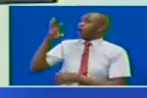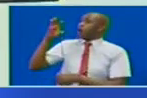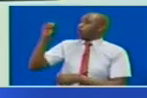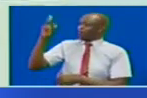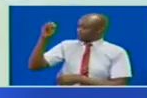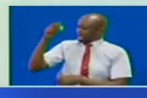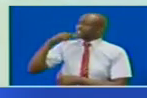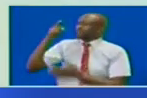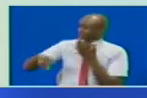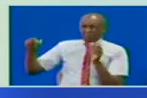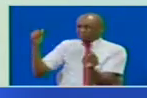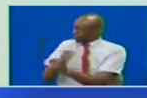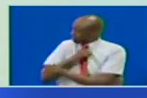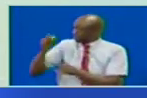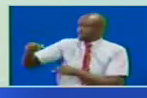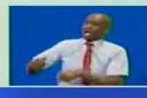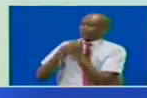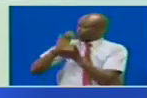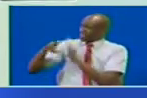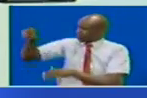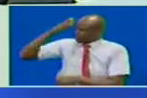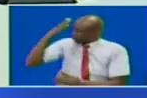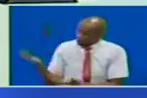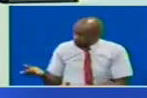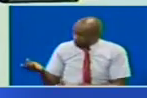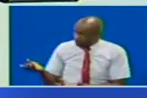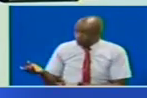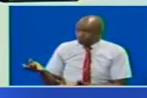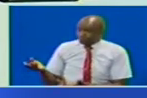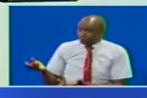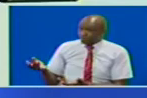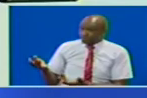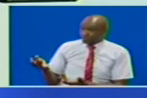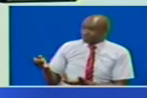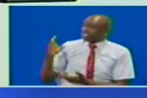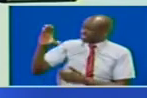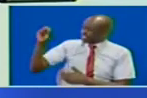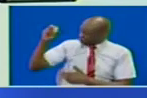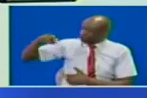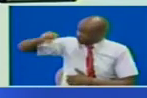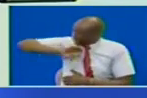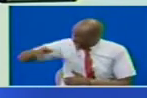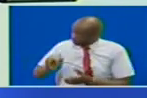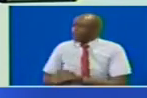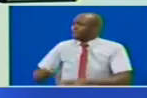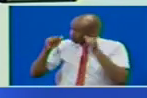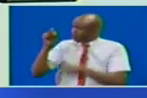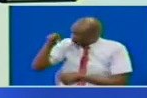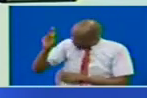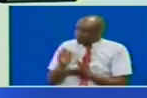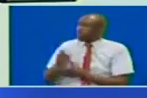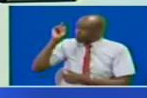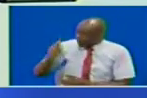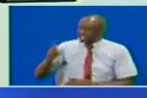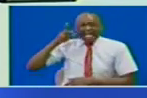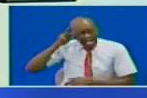that there's no way that this could have happened under the watch of the CEO of the county. That indeed, that you must